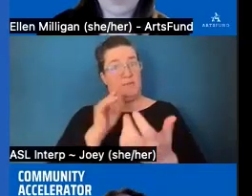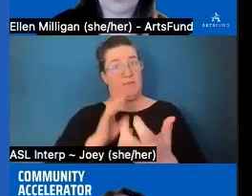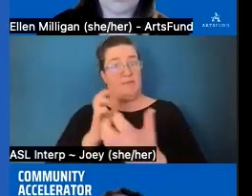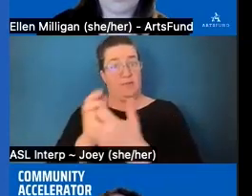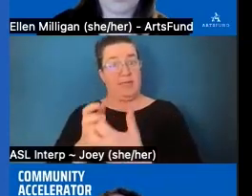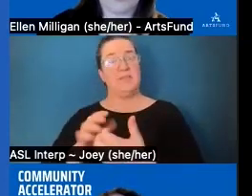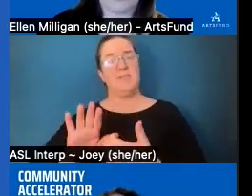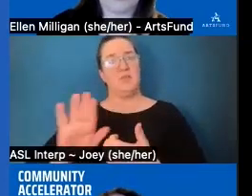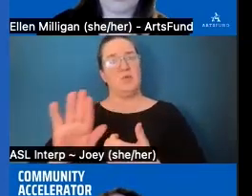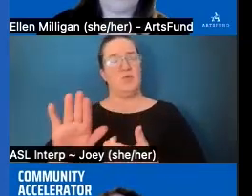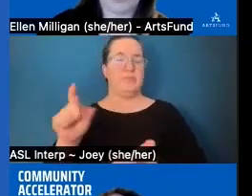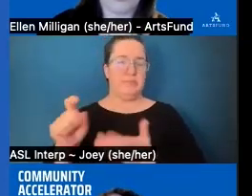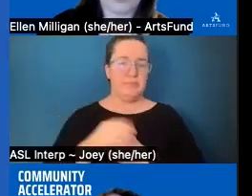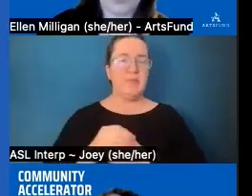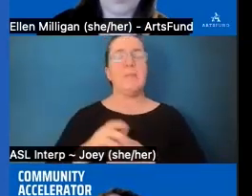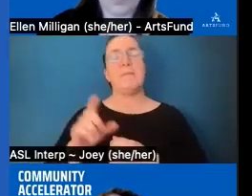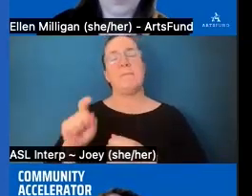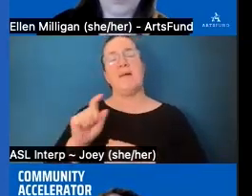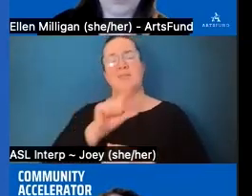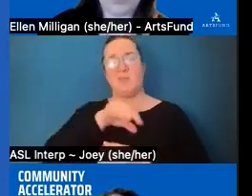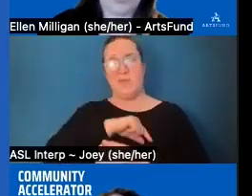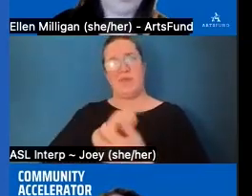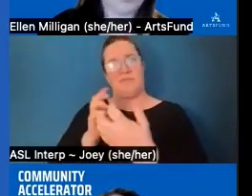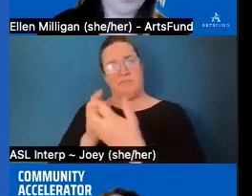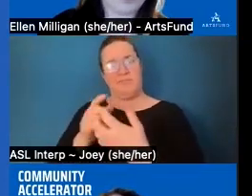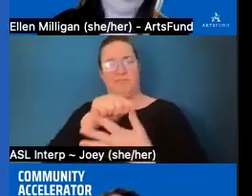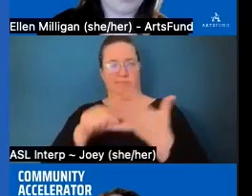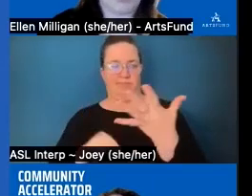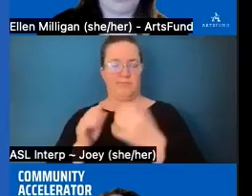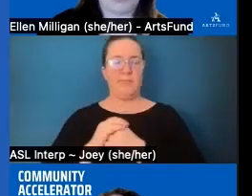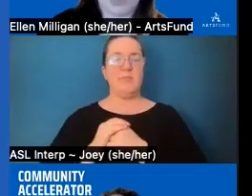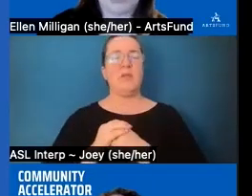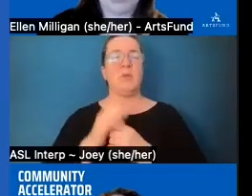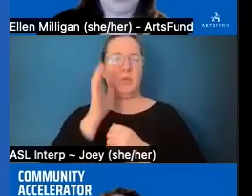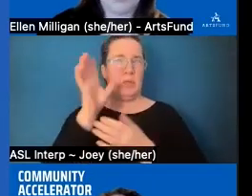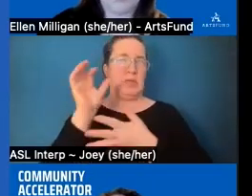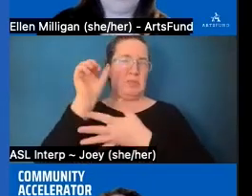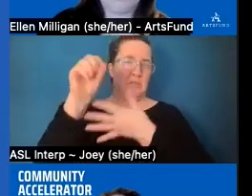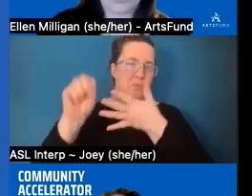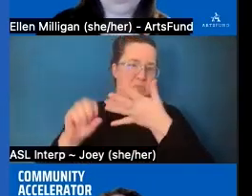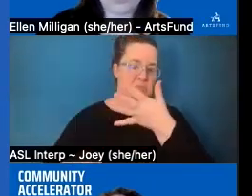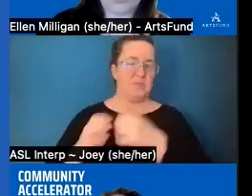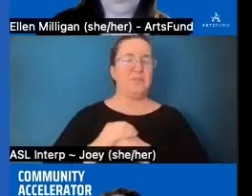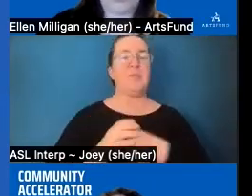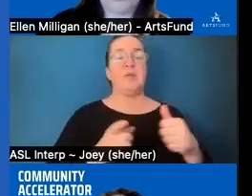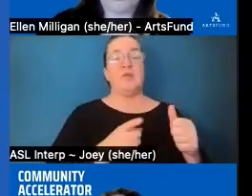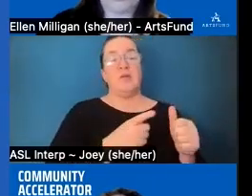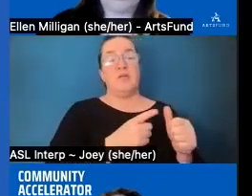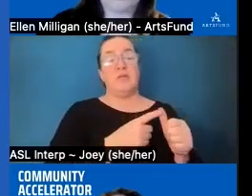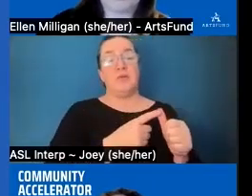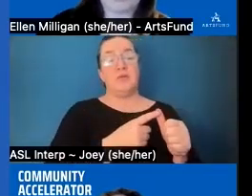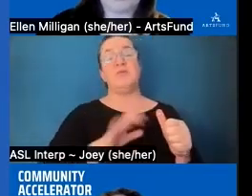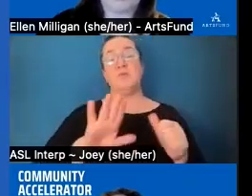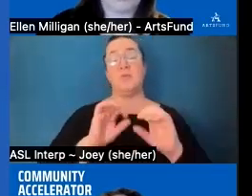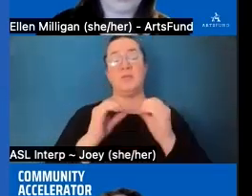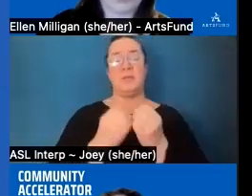to be eligible, groups must meet the following key requirements, which you'll see up here on this slide. First, your organization must